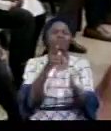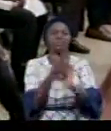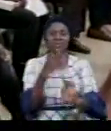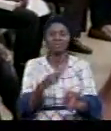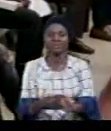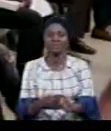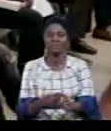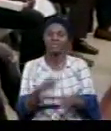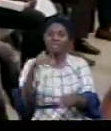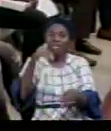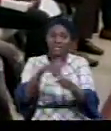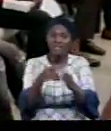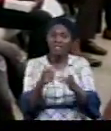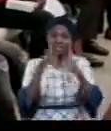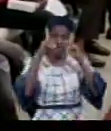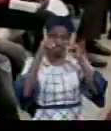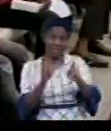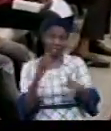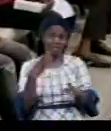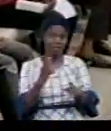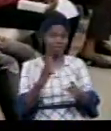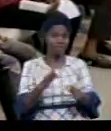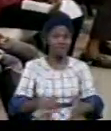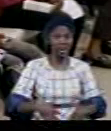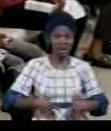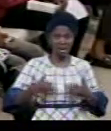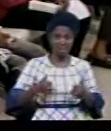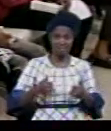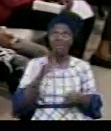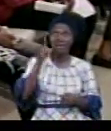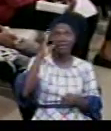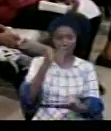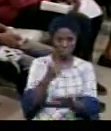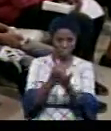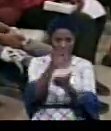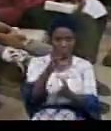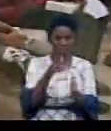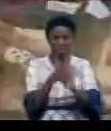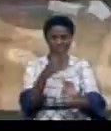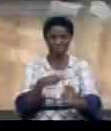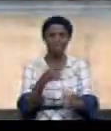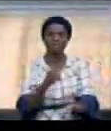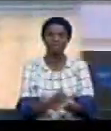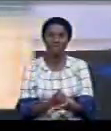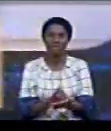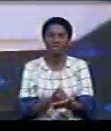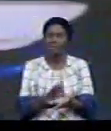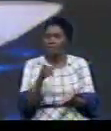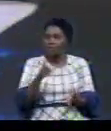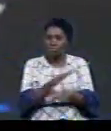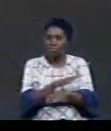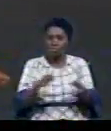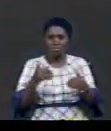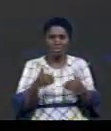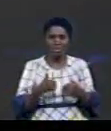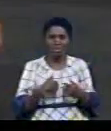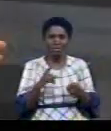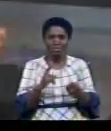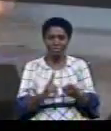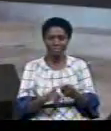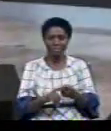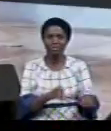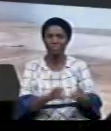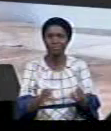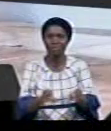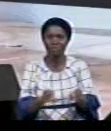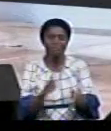In the tests of life, he will help you. You don't have to do what the people of the world are